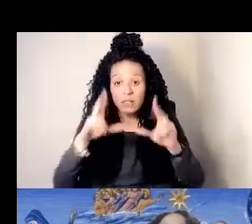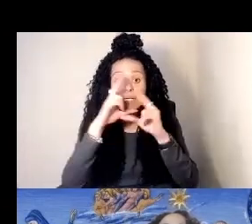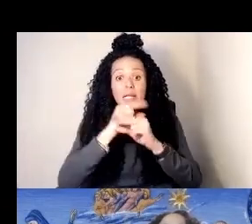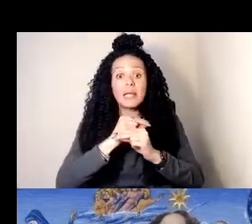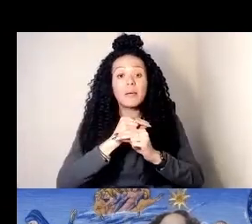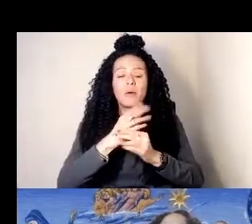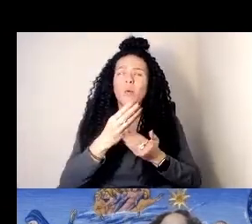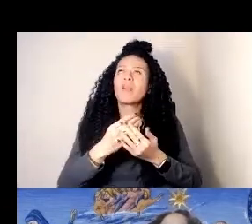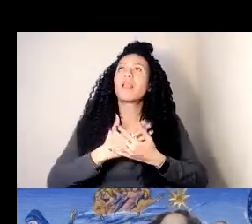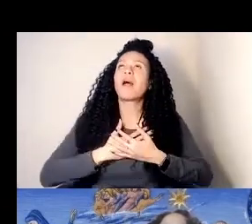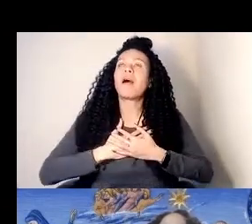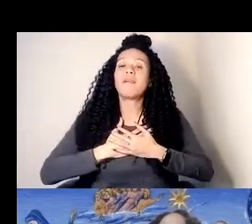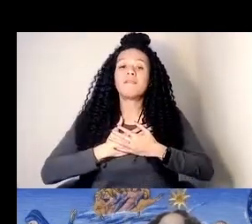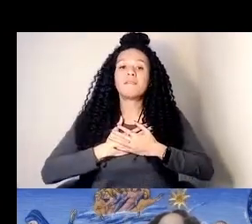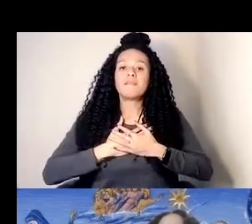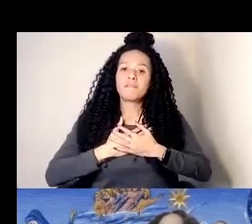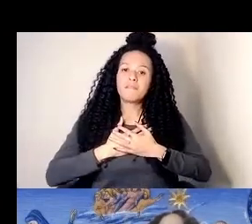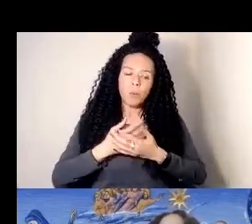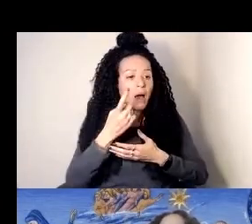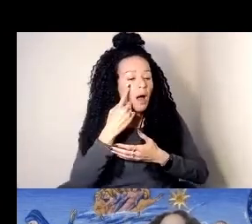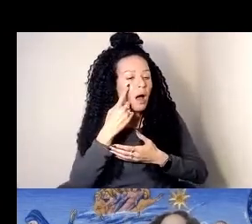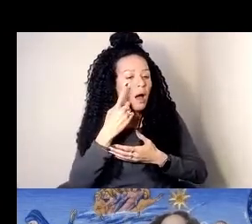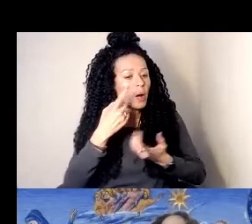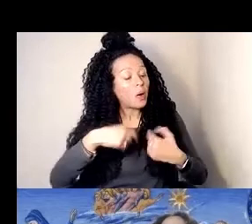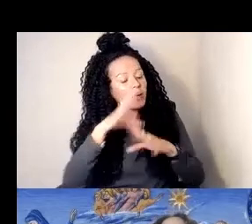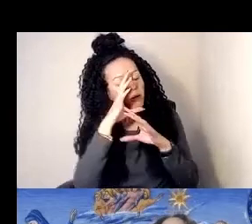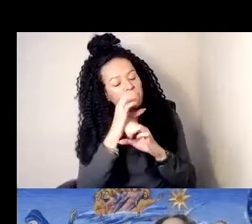clementia sis presul et